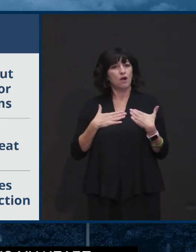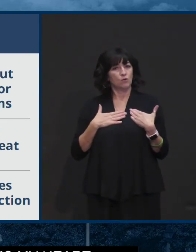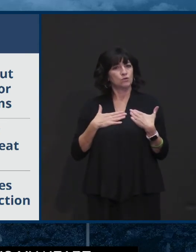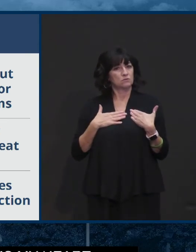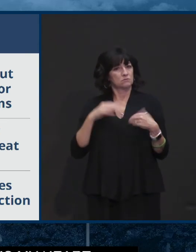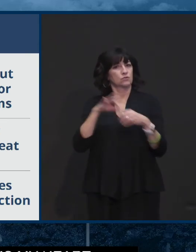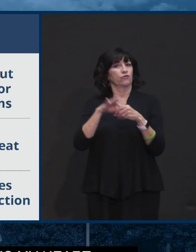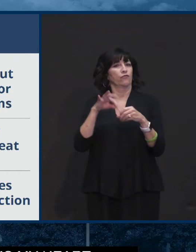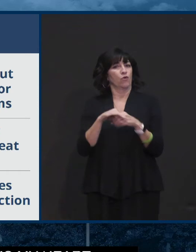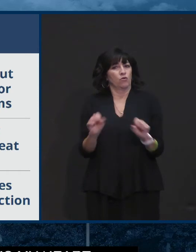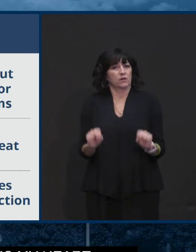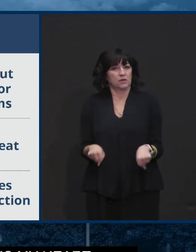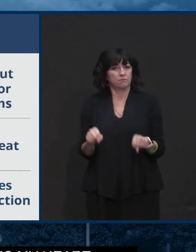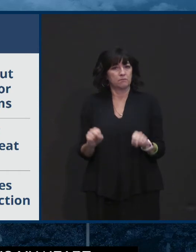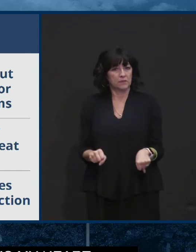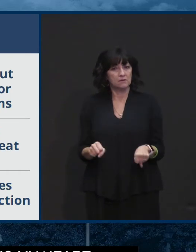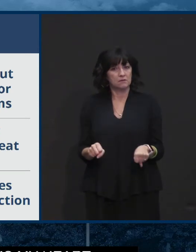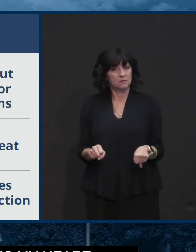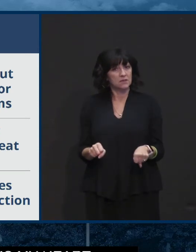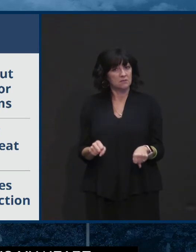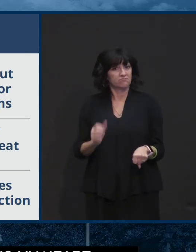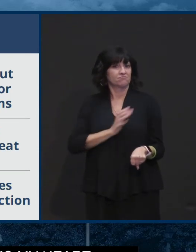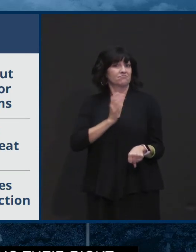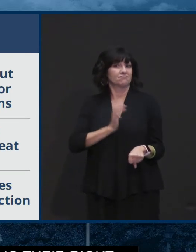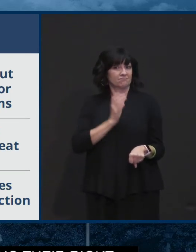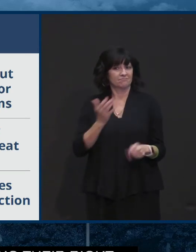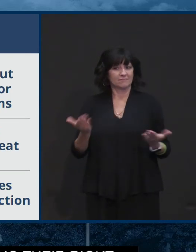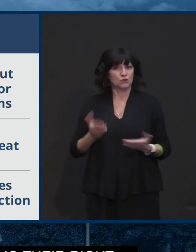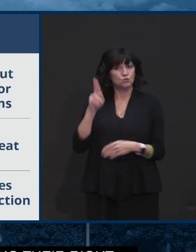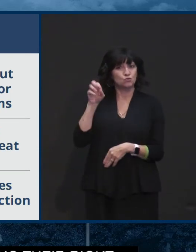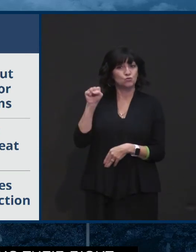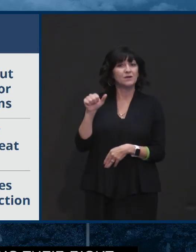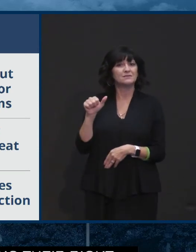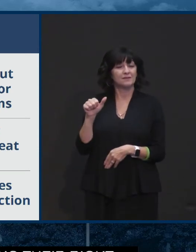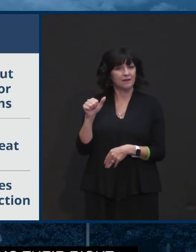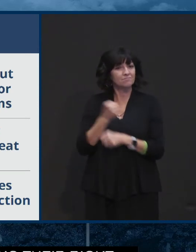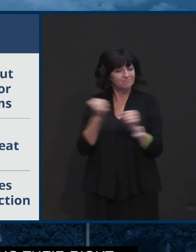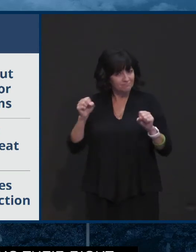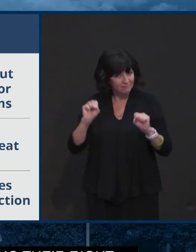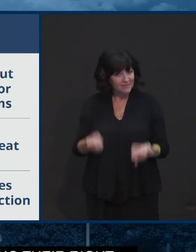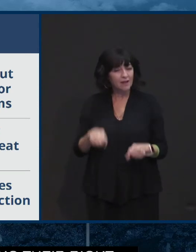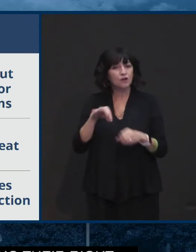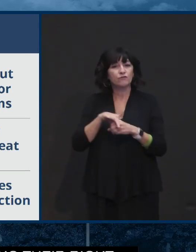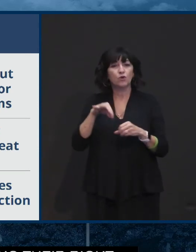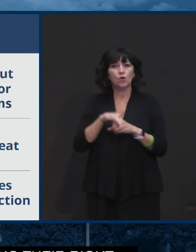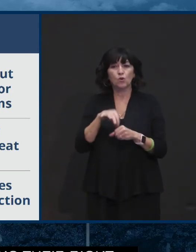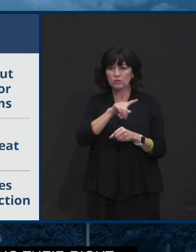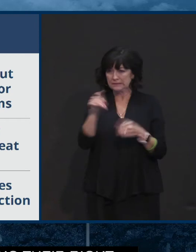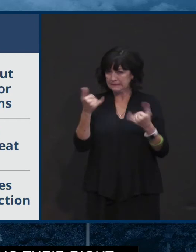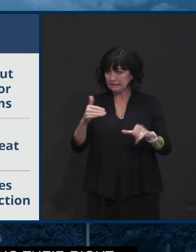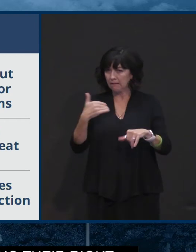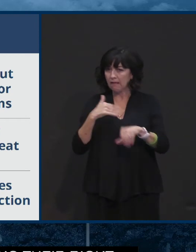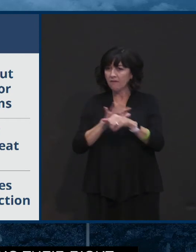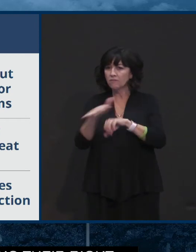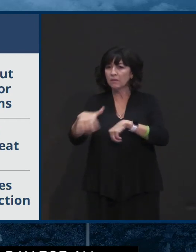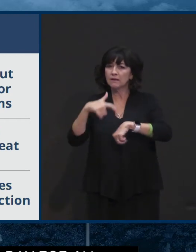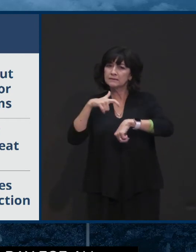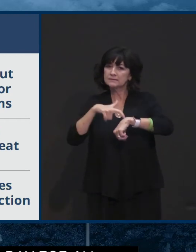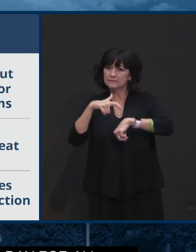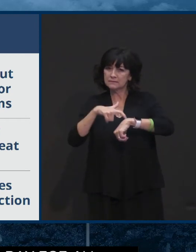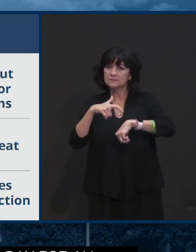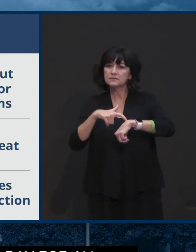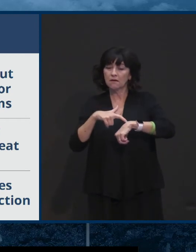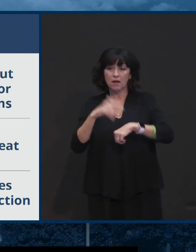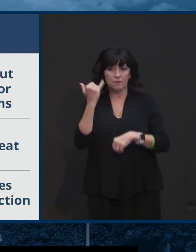day for all of us, and if you haven't had a chance to get out to vote, you got plenty of time left to do that. If you have a